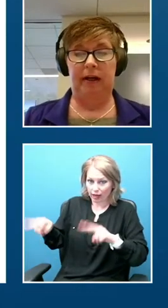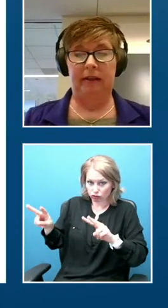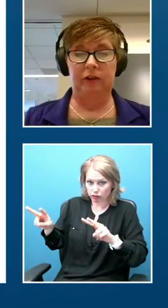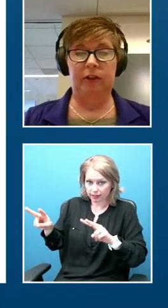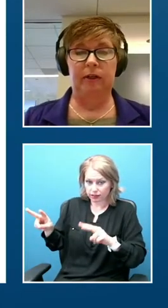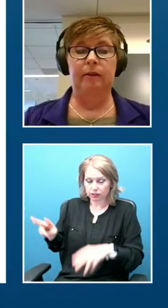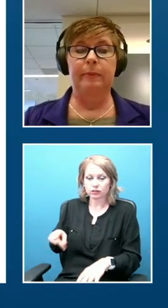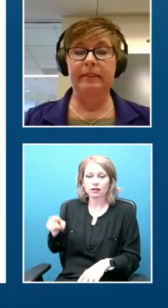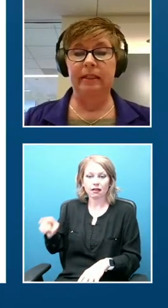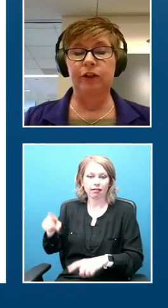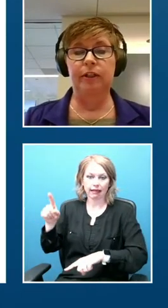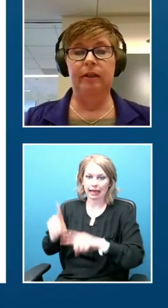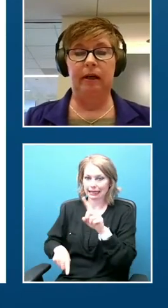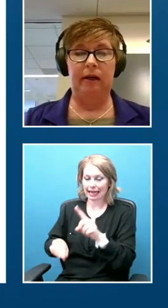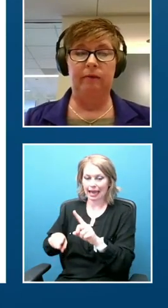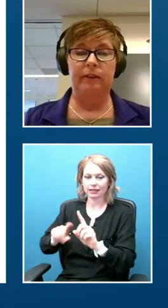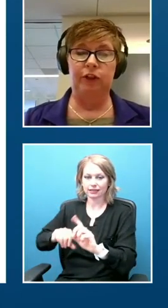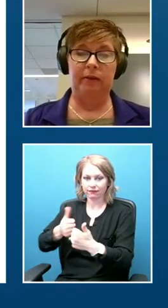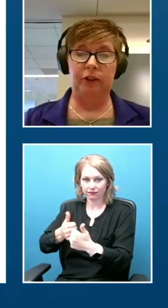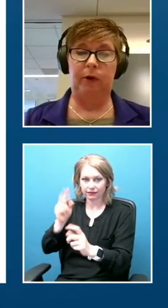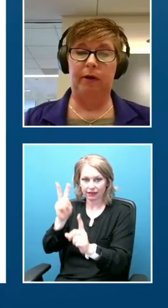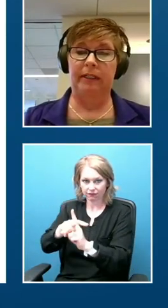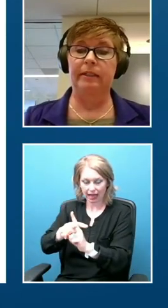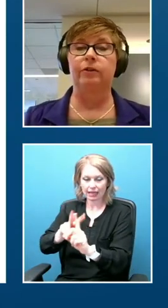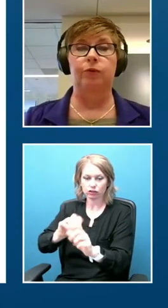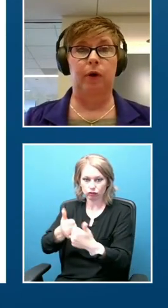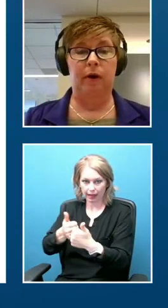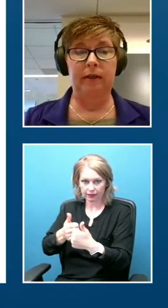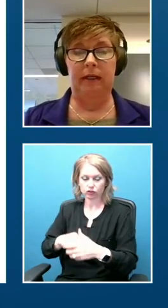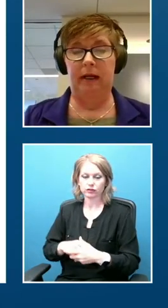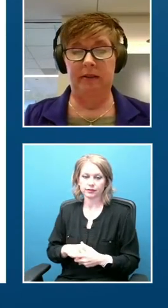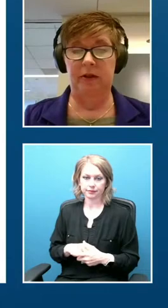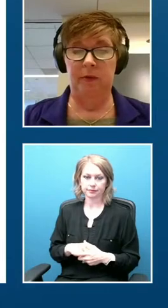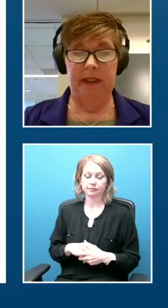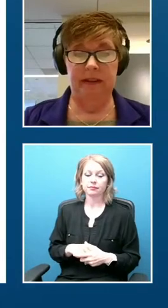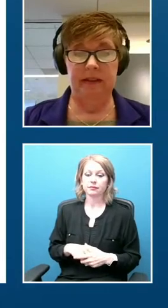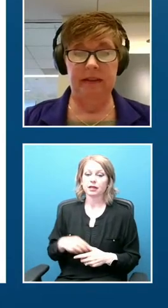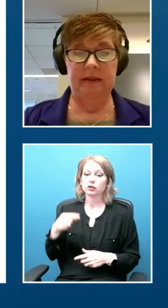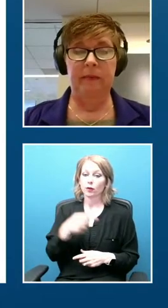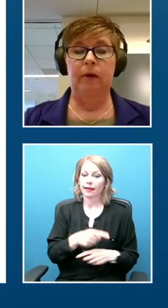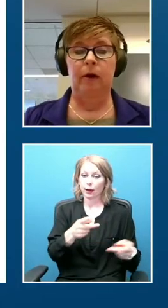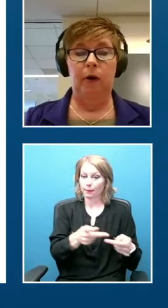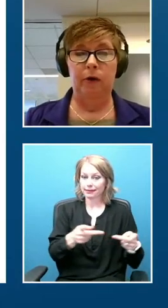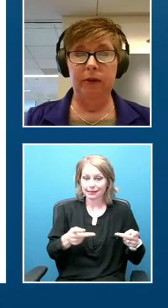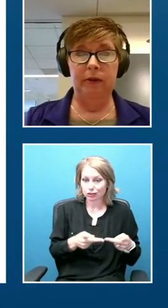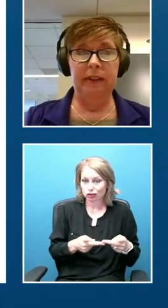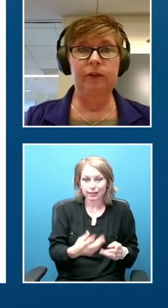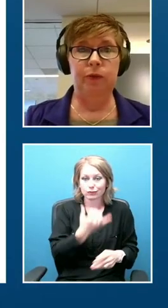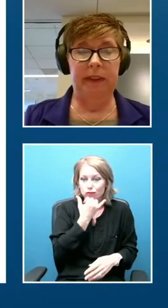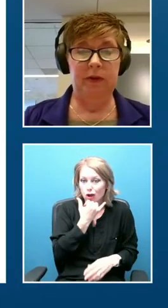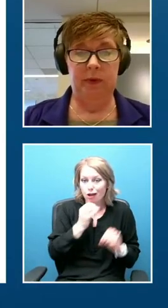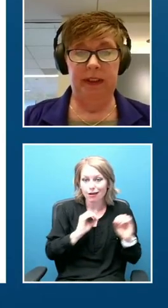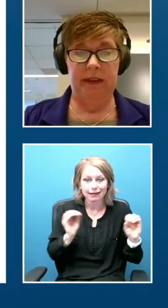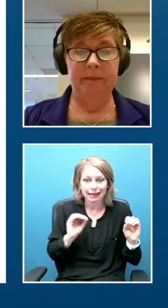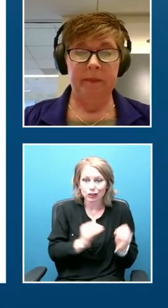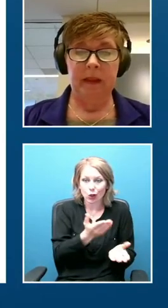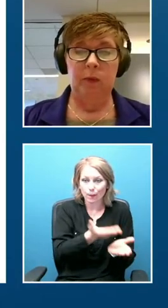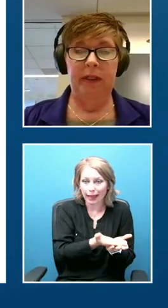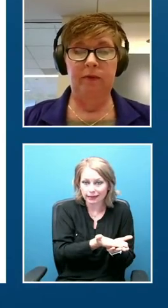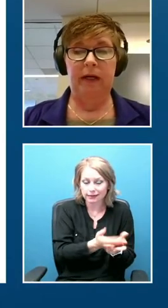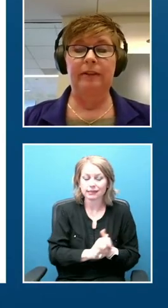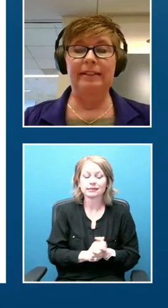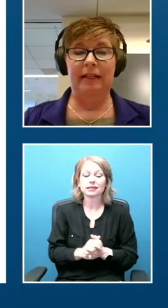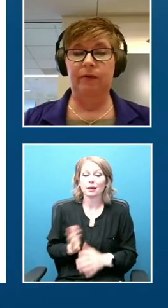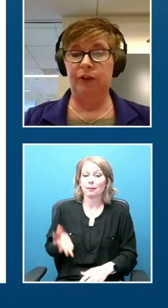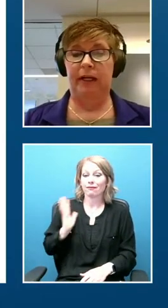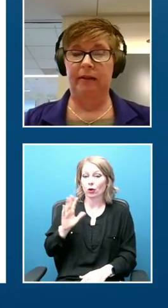this challenge. Position of the challenge parties is wrong and has no basis. Earlier in 2020, we